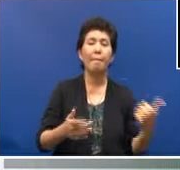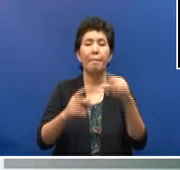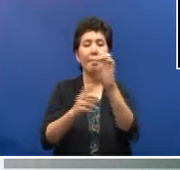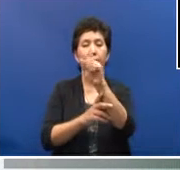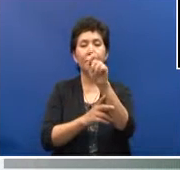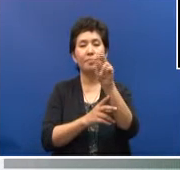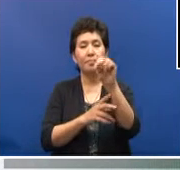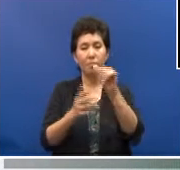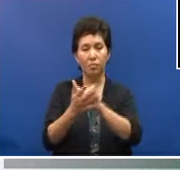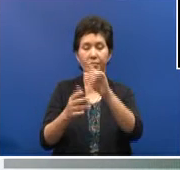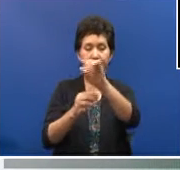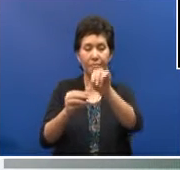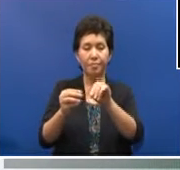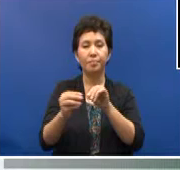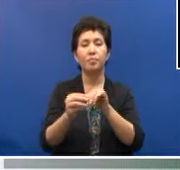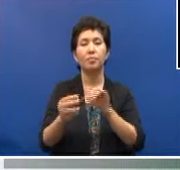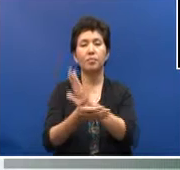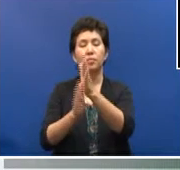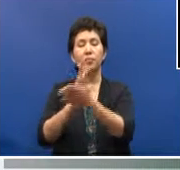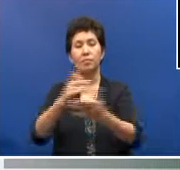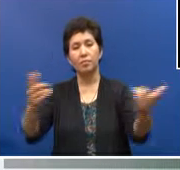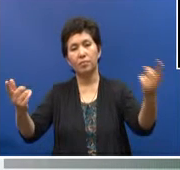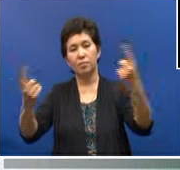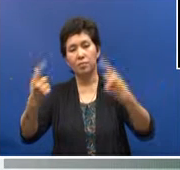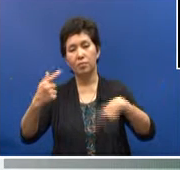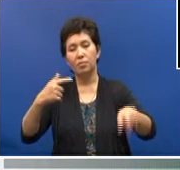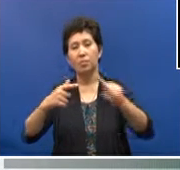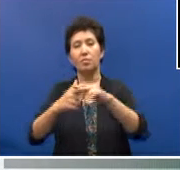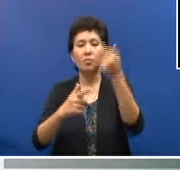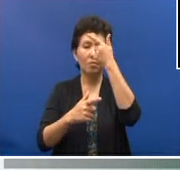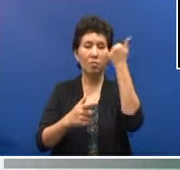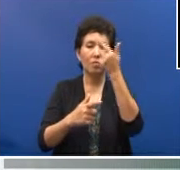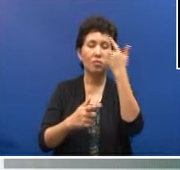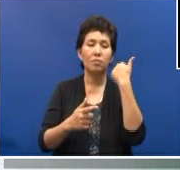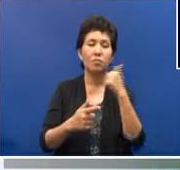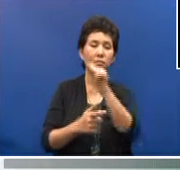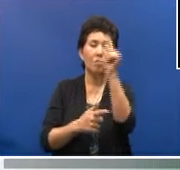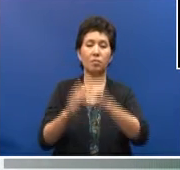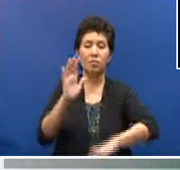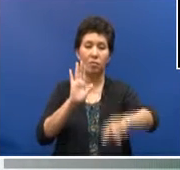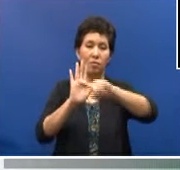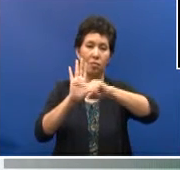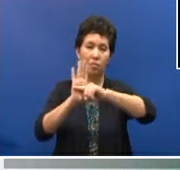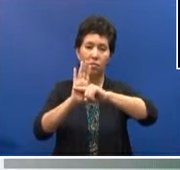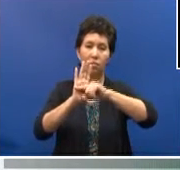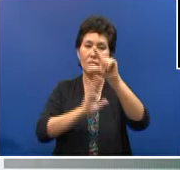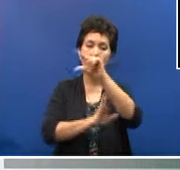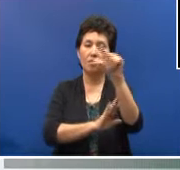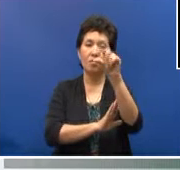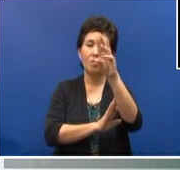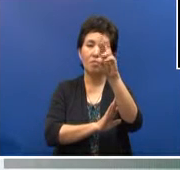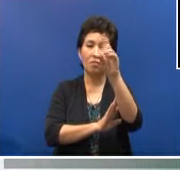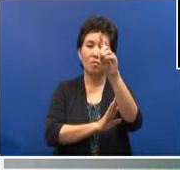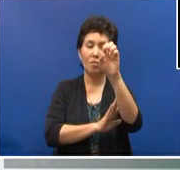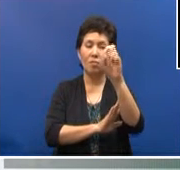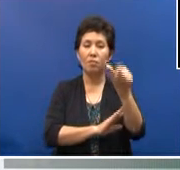time. Okay, so though they may not possess any negative traits as popularly